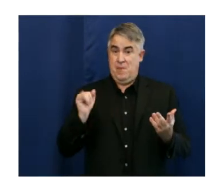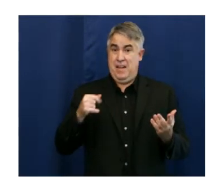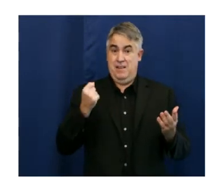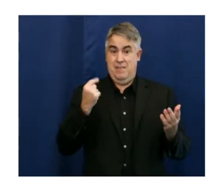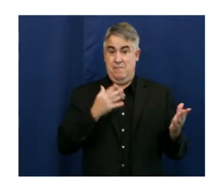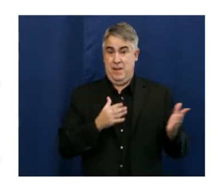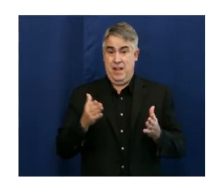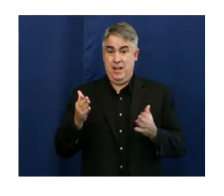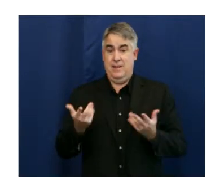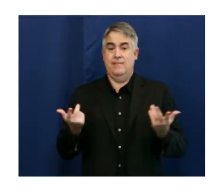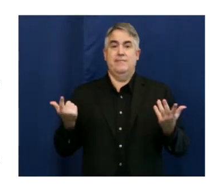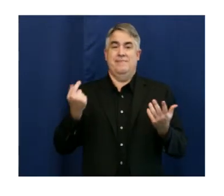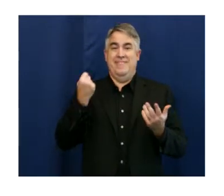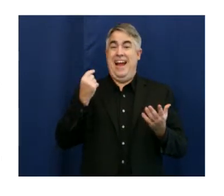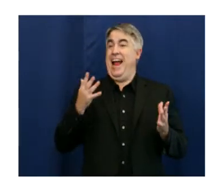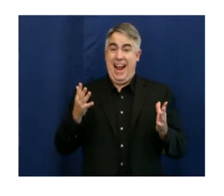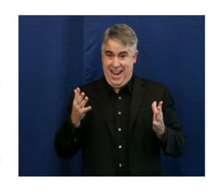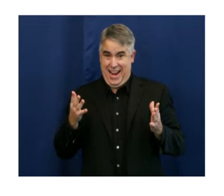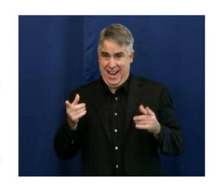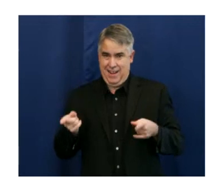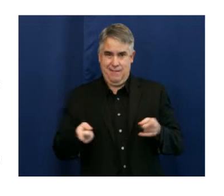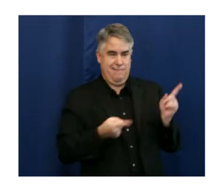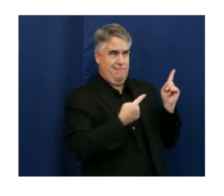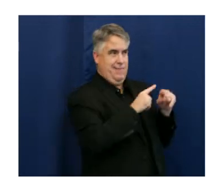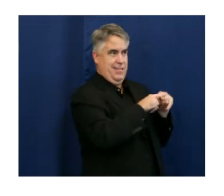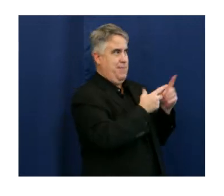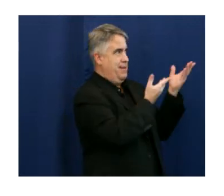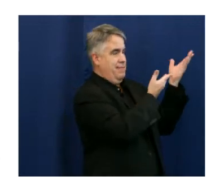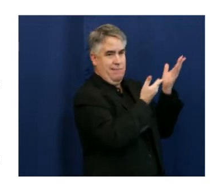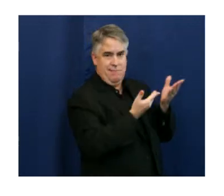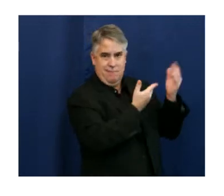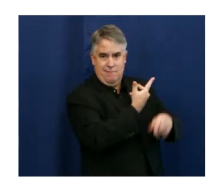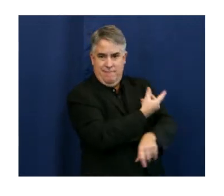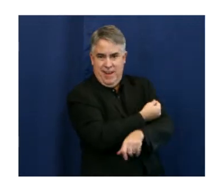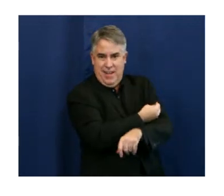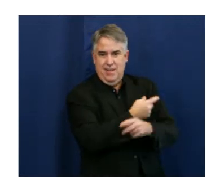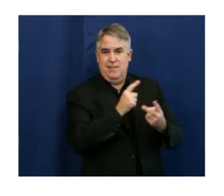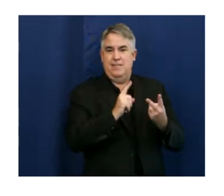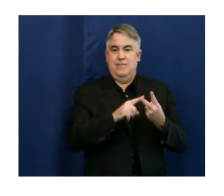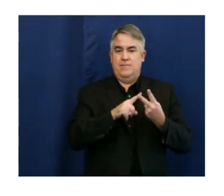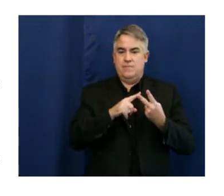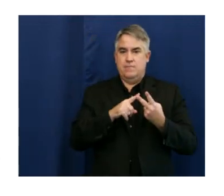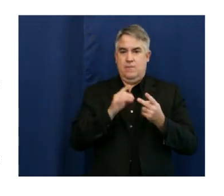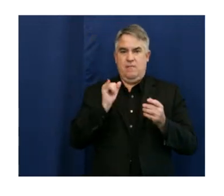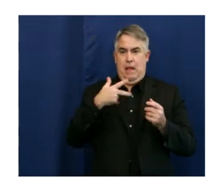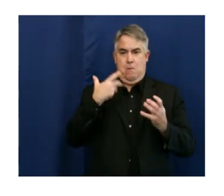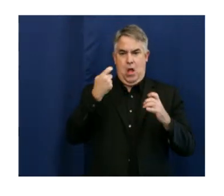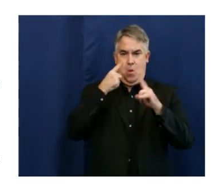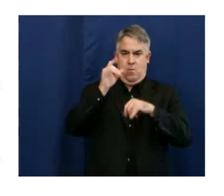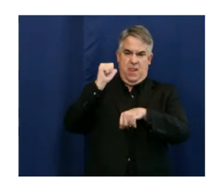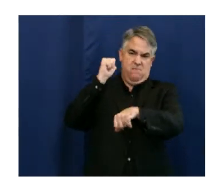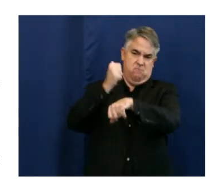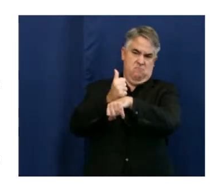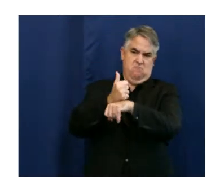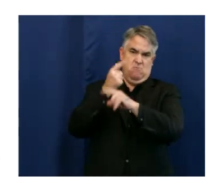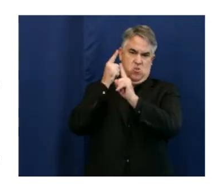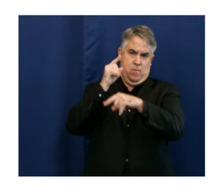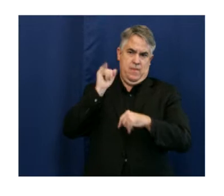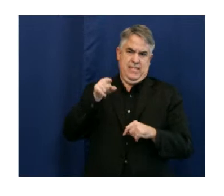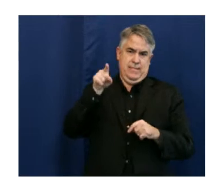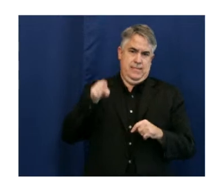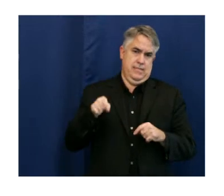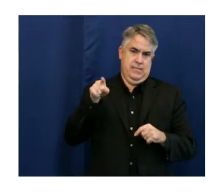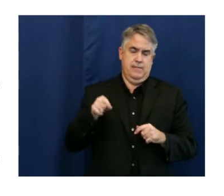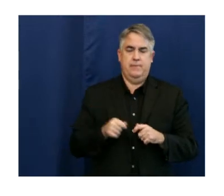variables, including many that are outside of our control. But this is guiding our efforts around the vaccine process. Now, what are all of the